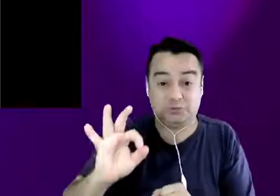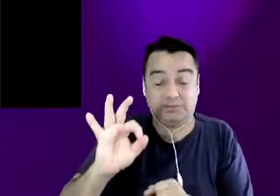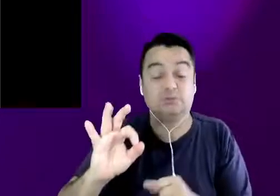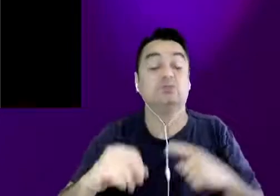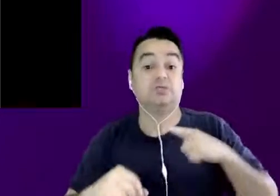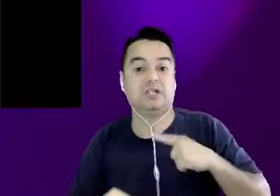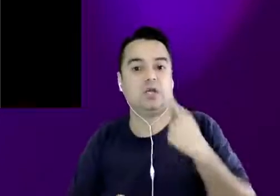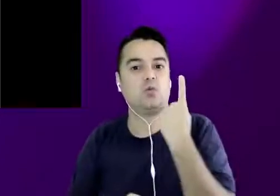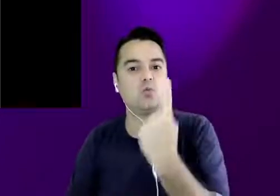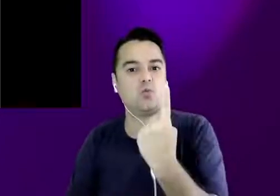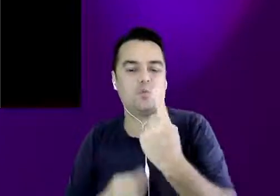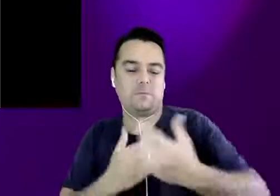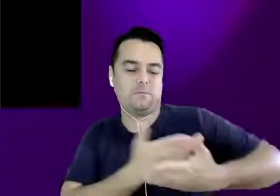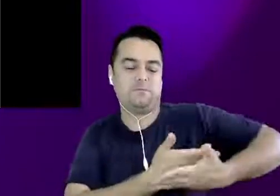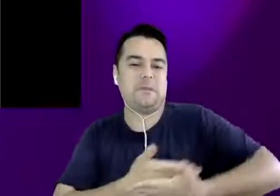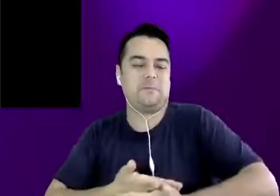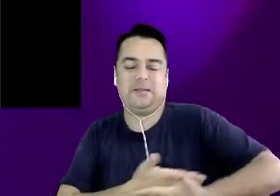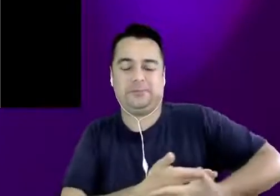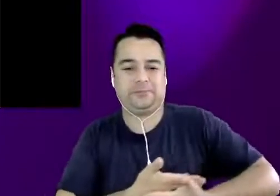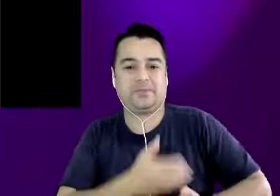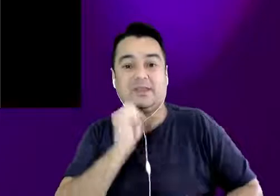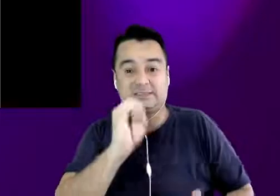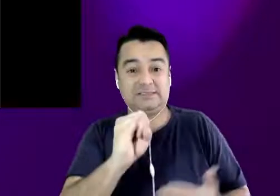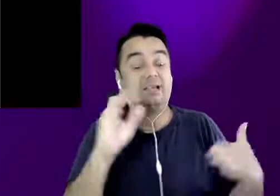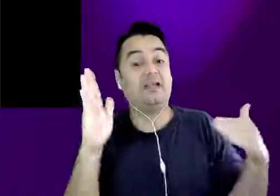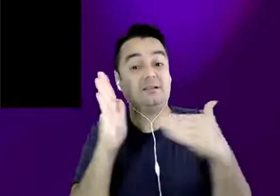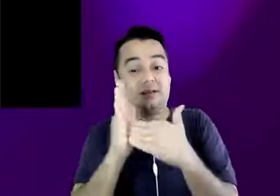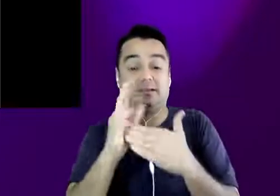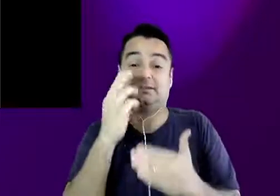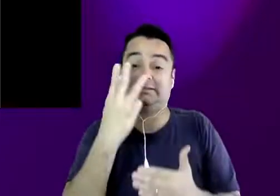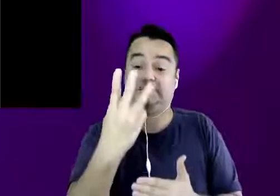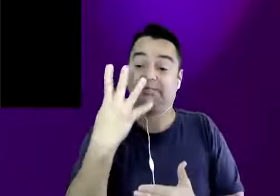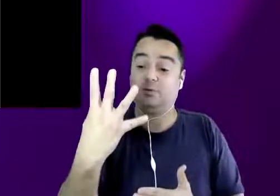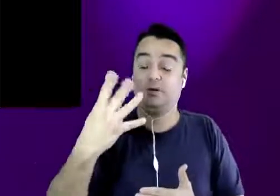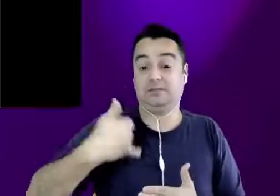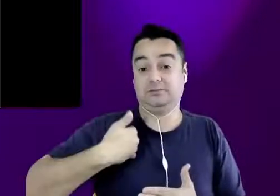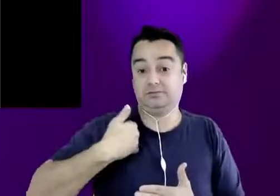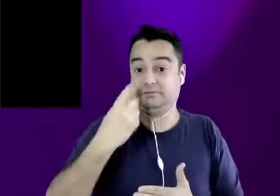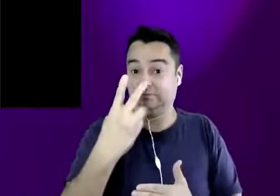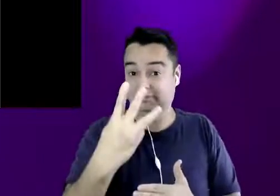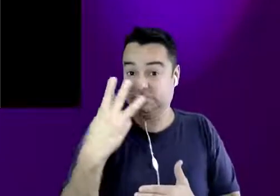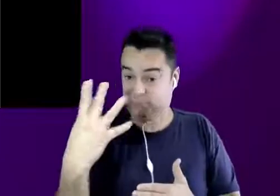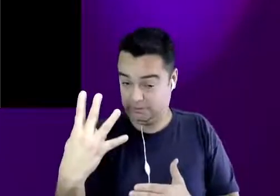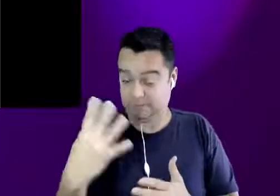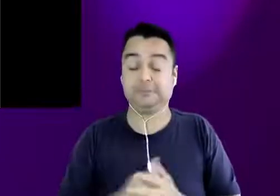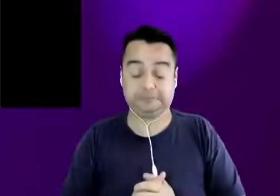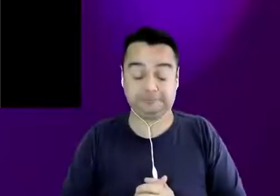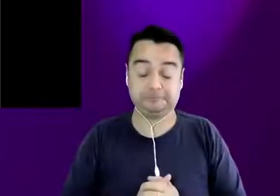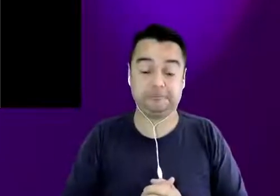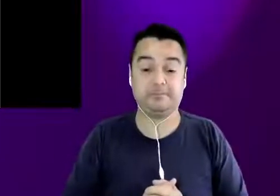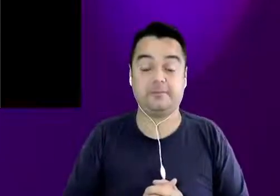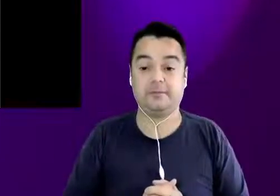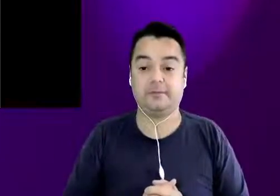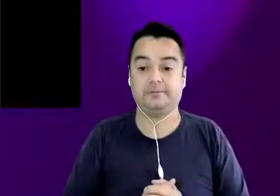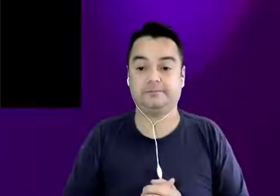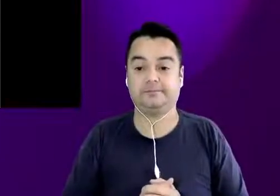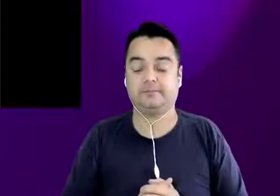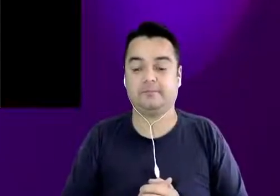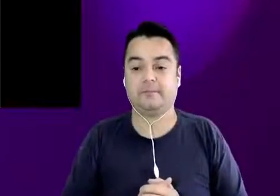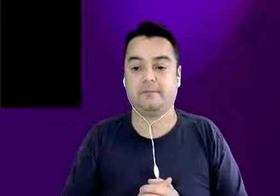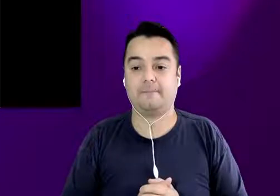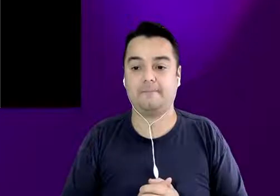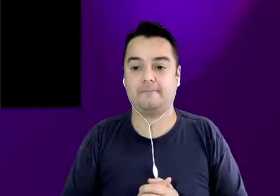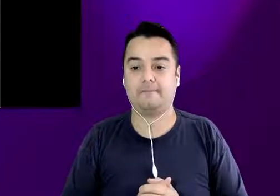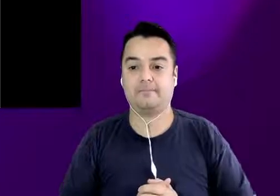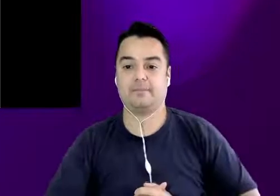age 34, 10 eggs is enough. 37, 20 eggs are necessary. But if you are over the age of 40,